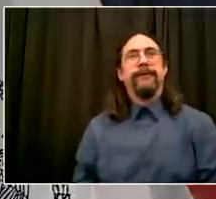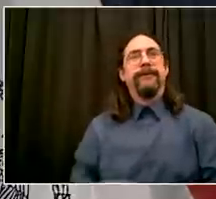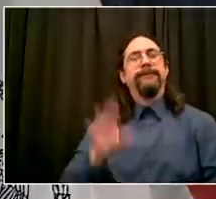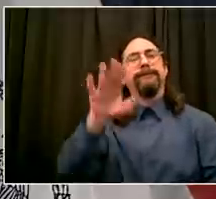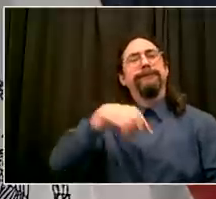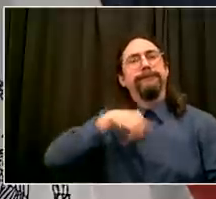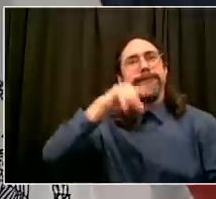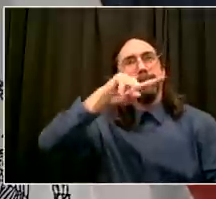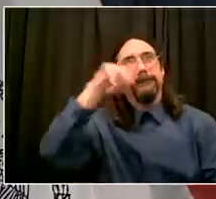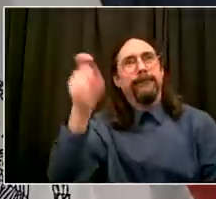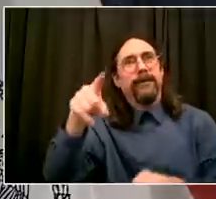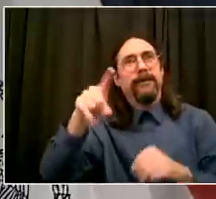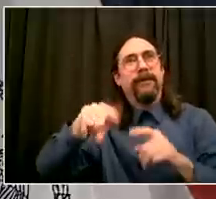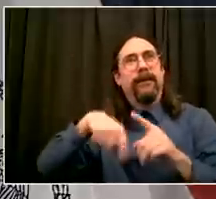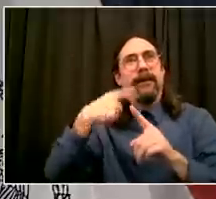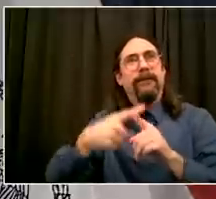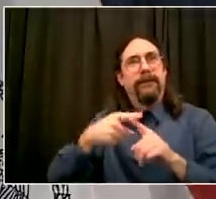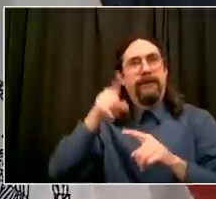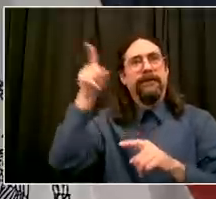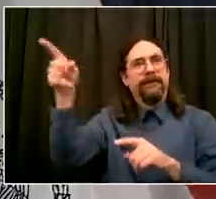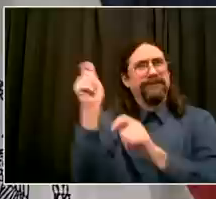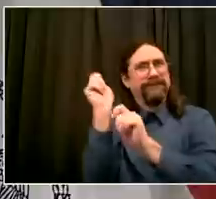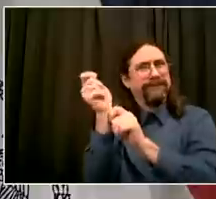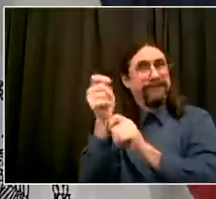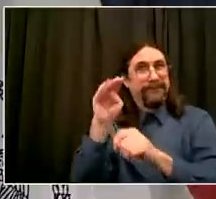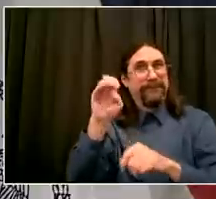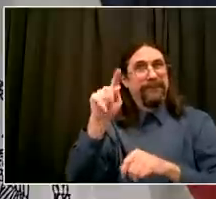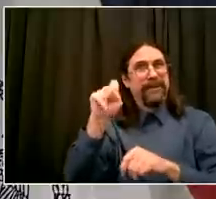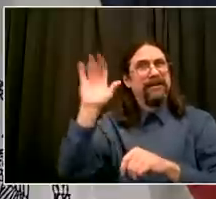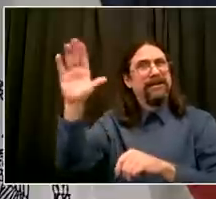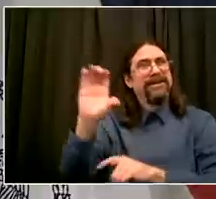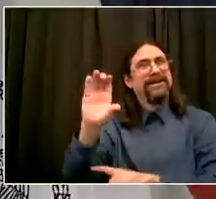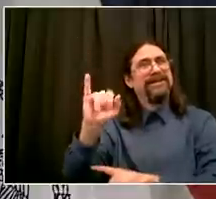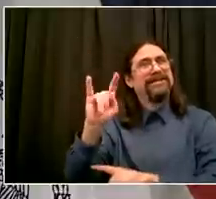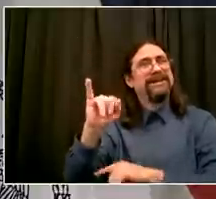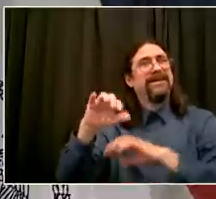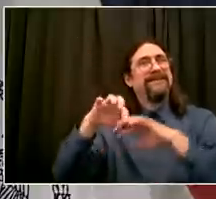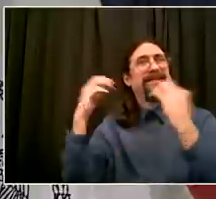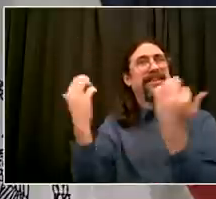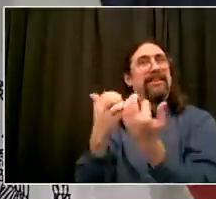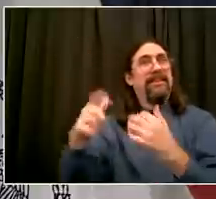stopping overnight service. I don't know if you would change that now that we have the possibility of a really accessible